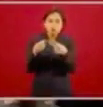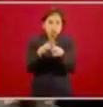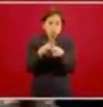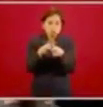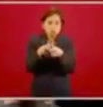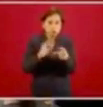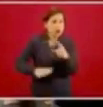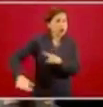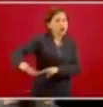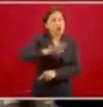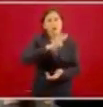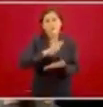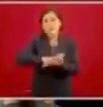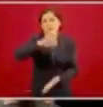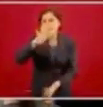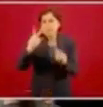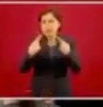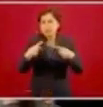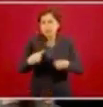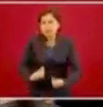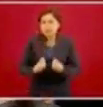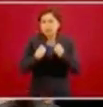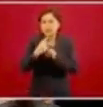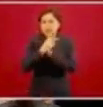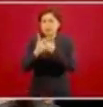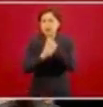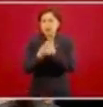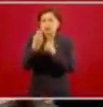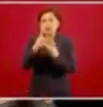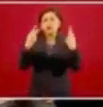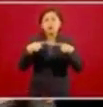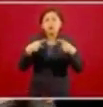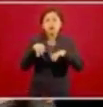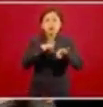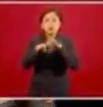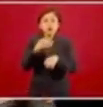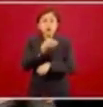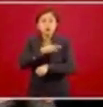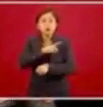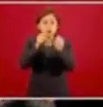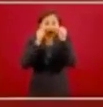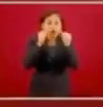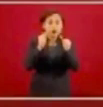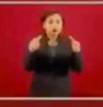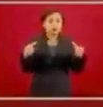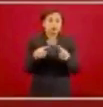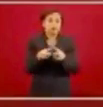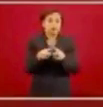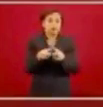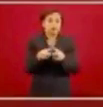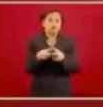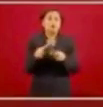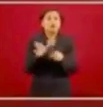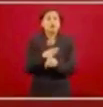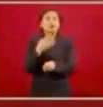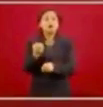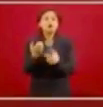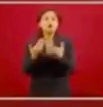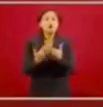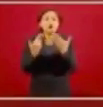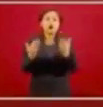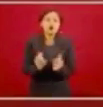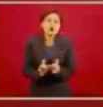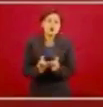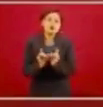the number of nurses and doctors who were actively working within the health sector. So when we had a